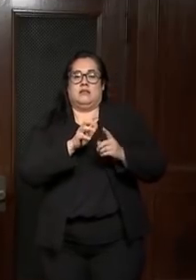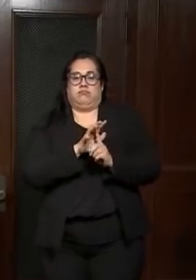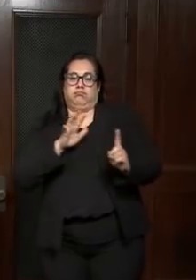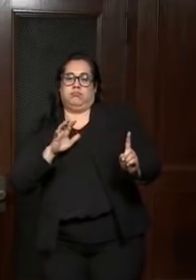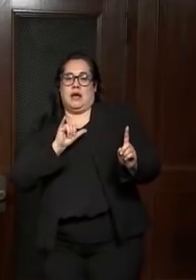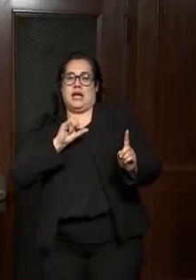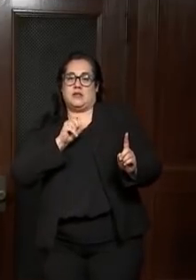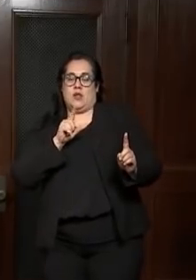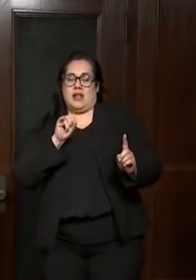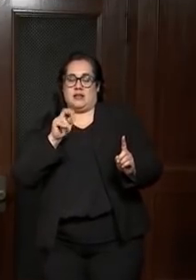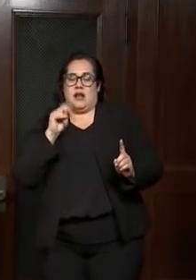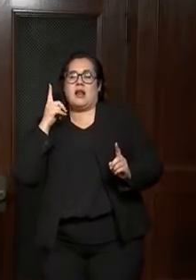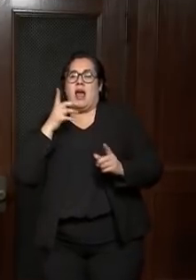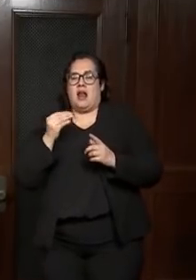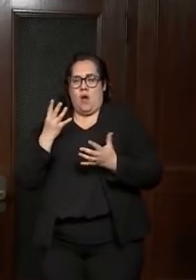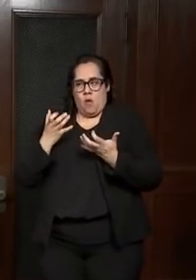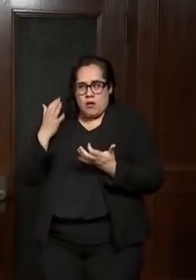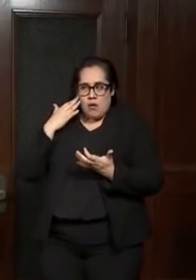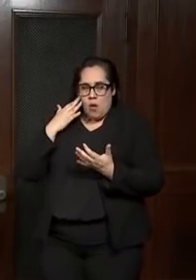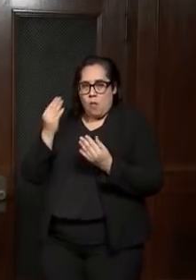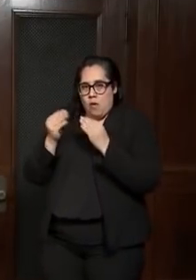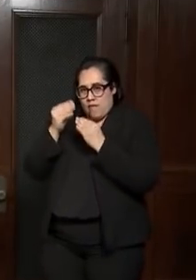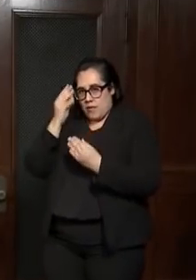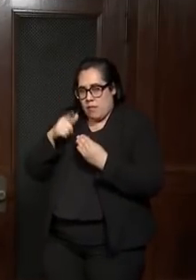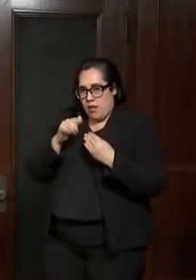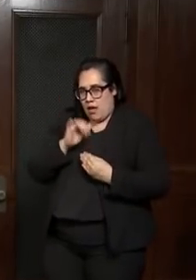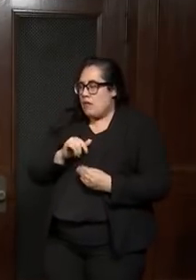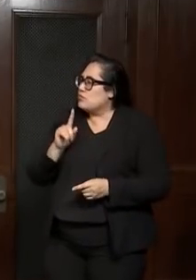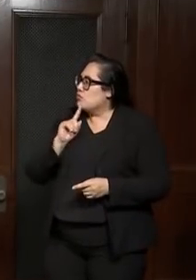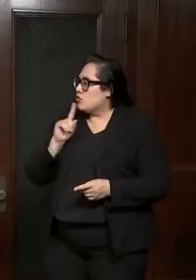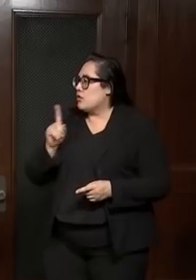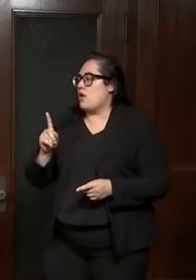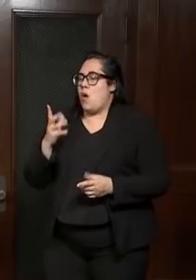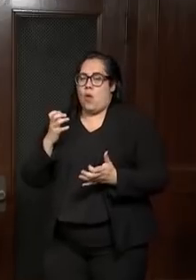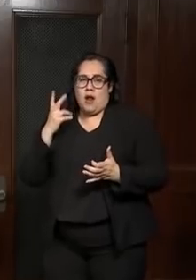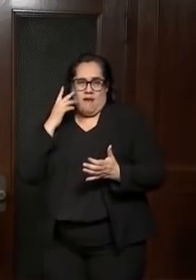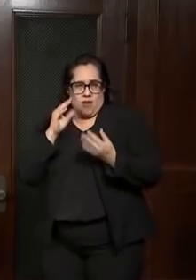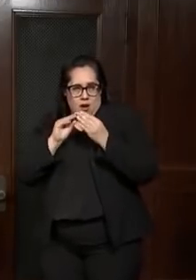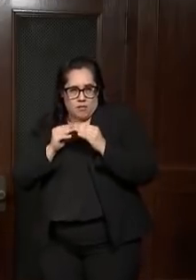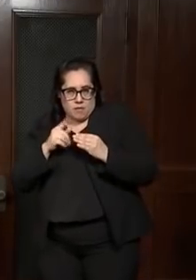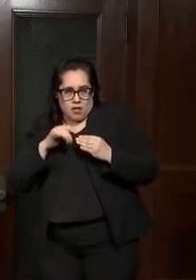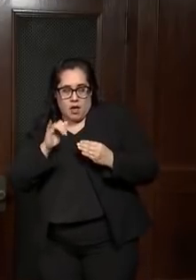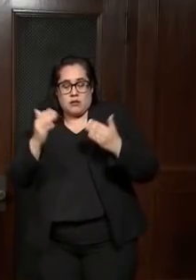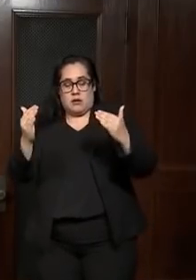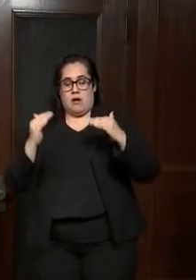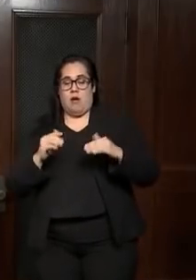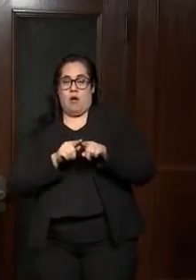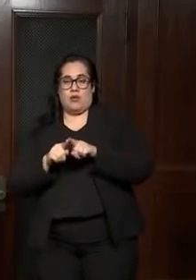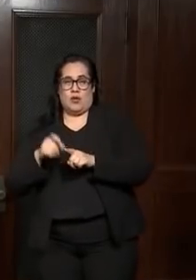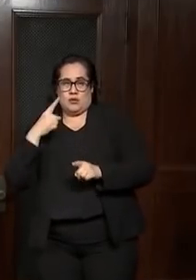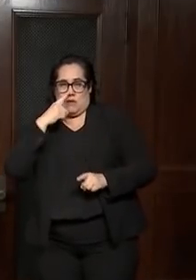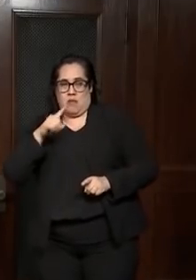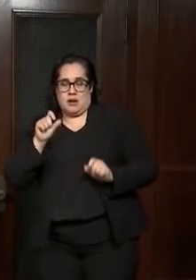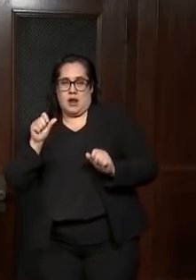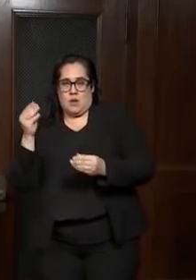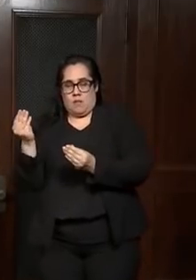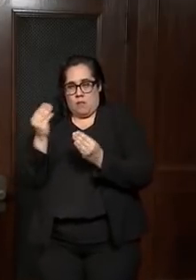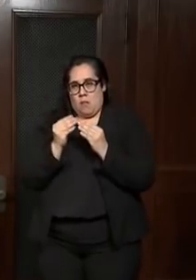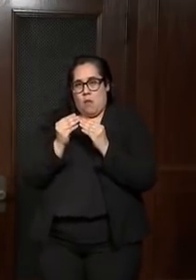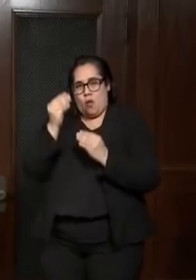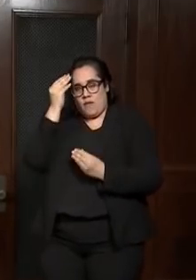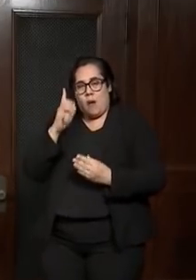with your staff, but I have yet to get any information on that, so I'm wondering if you have any figures on it. Also, if you could provide more details